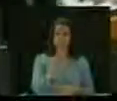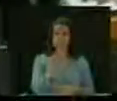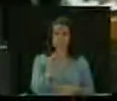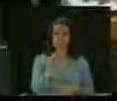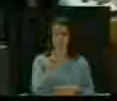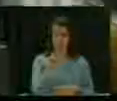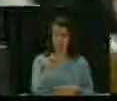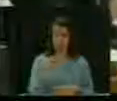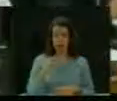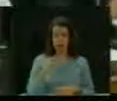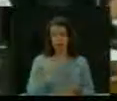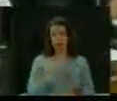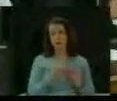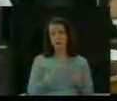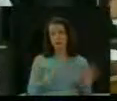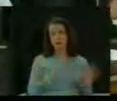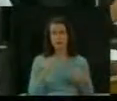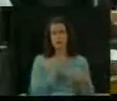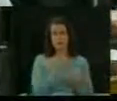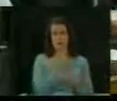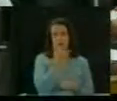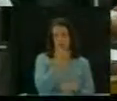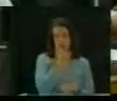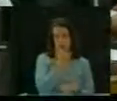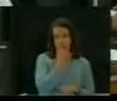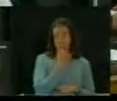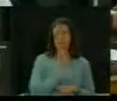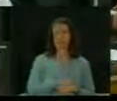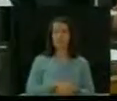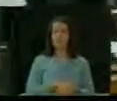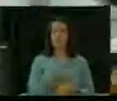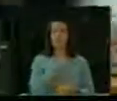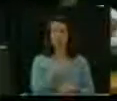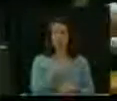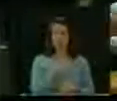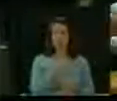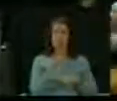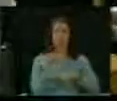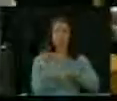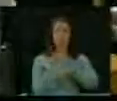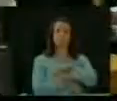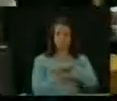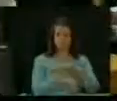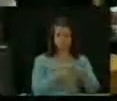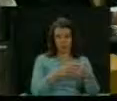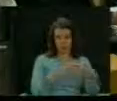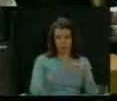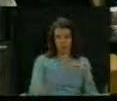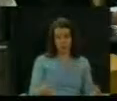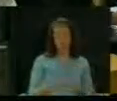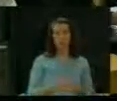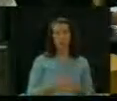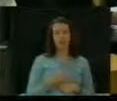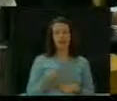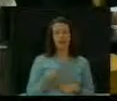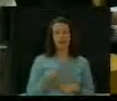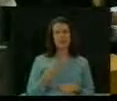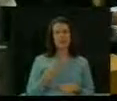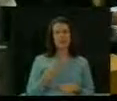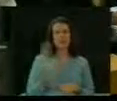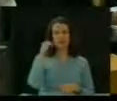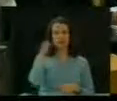this, well, actually what I think is Ms. Bone has obviously made some